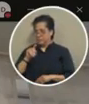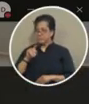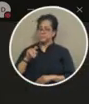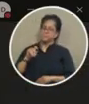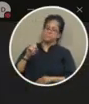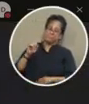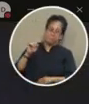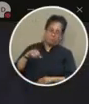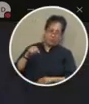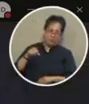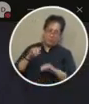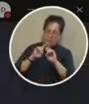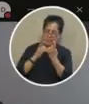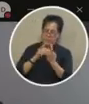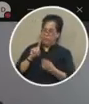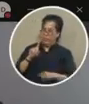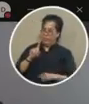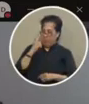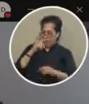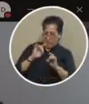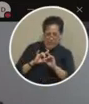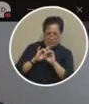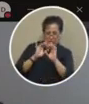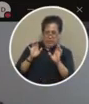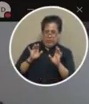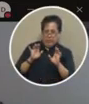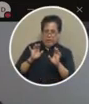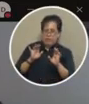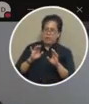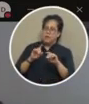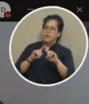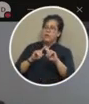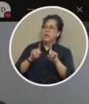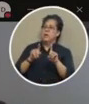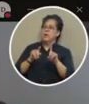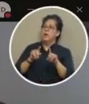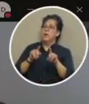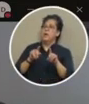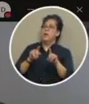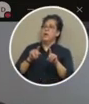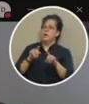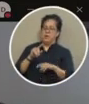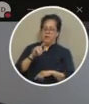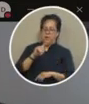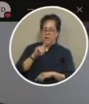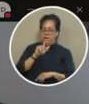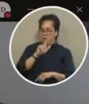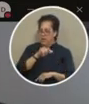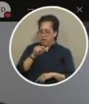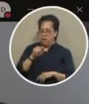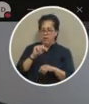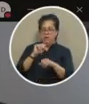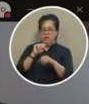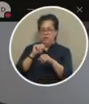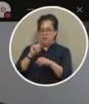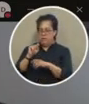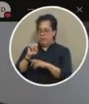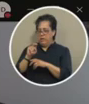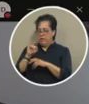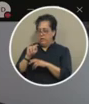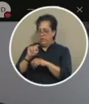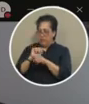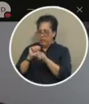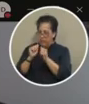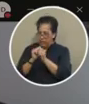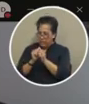Yeah, I guess it's a clarification question, but in regards towards landlords and tenants working together, there's nothing